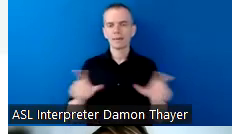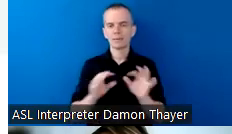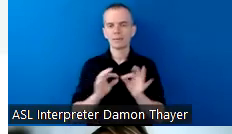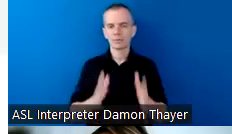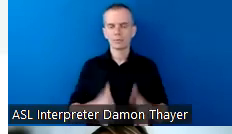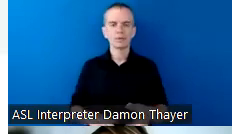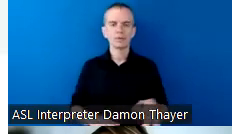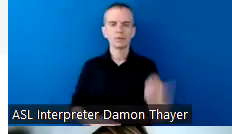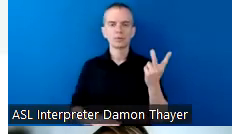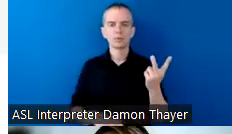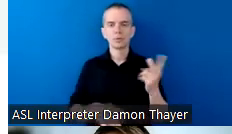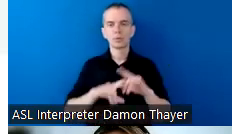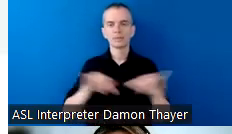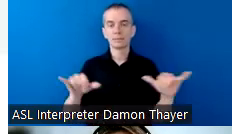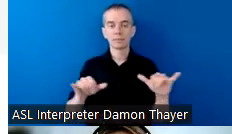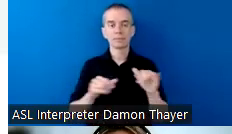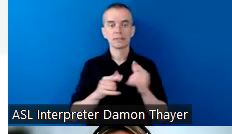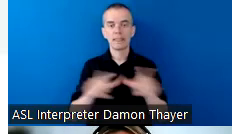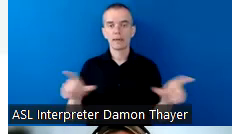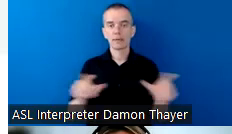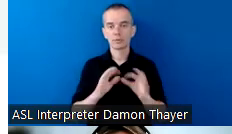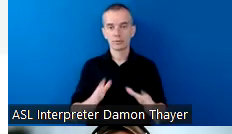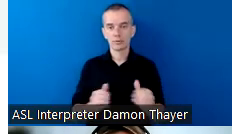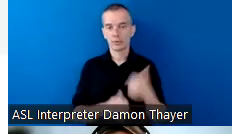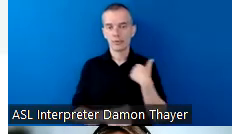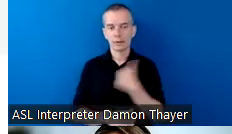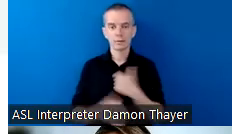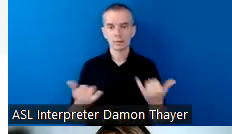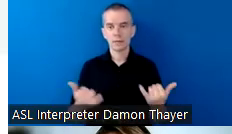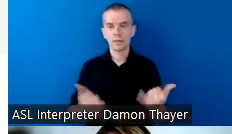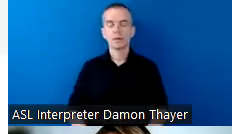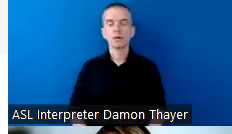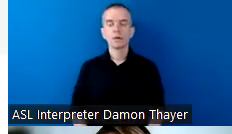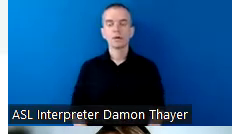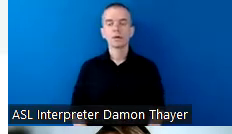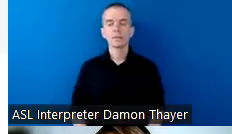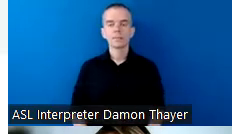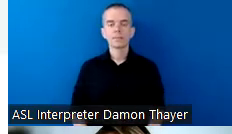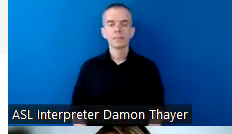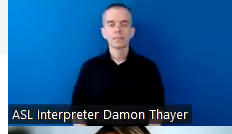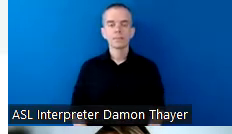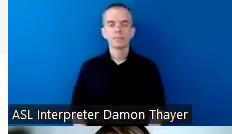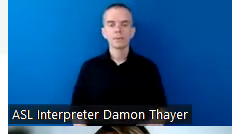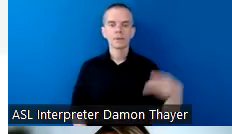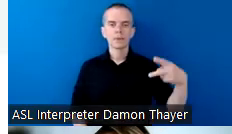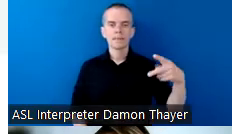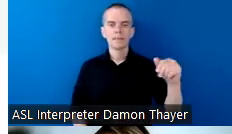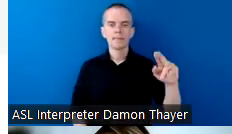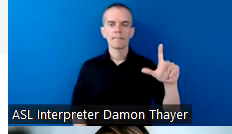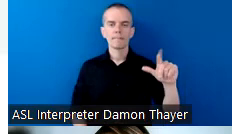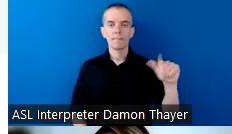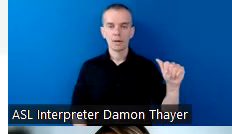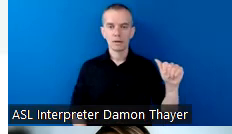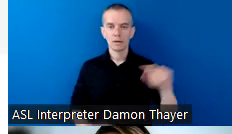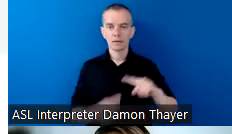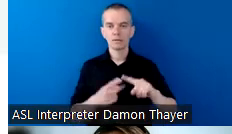two simultaneously language interpreters available with us today. So it would be Paula and Carolina. So